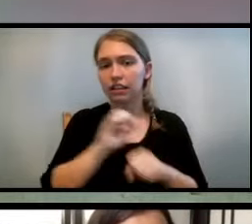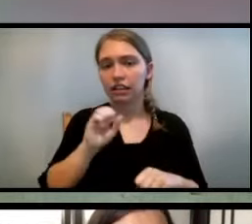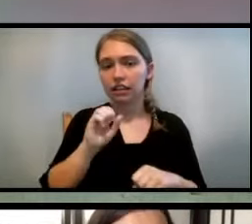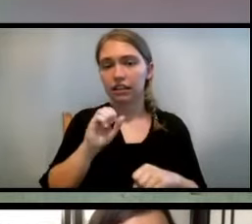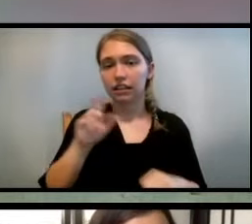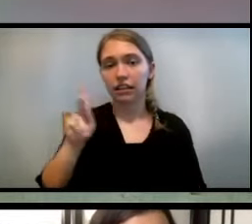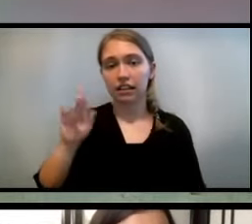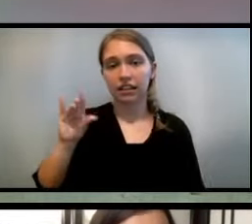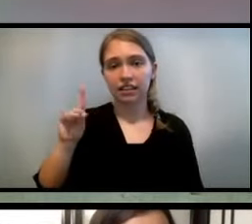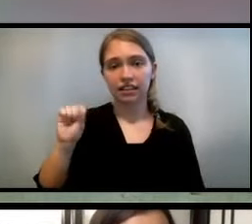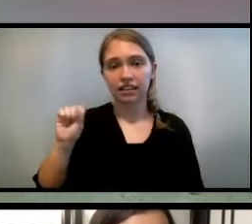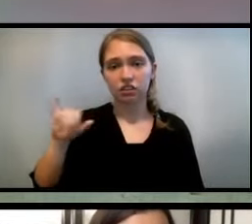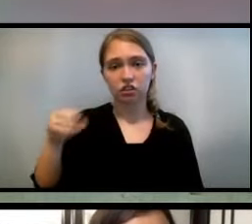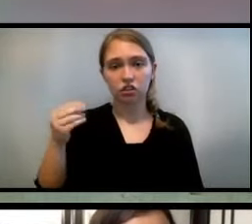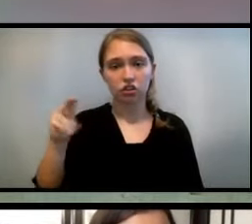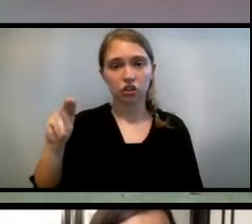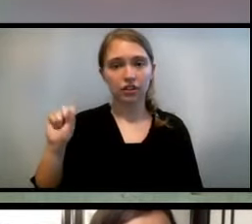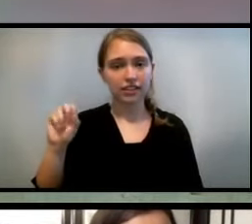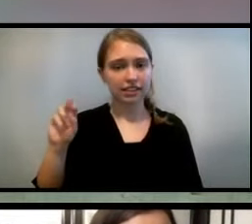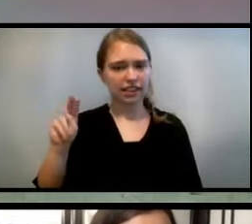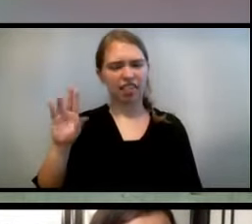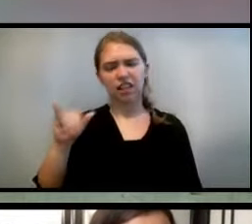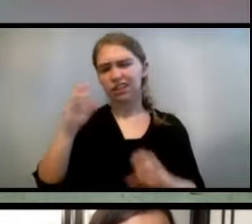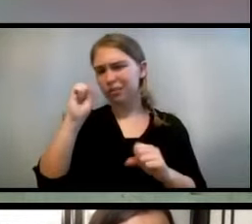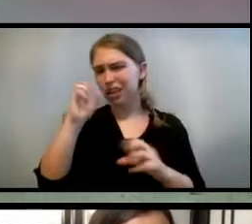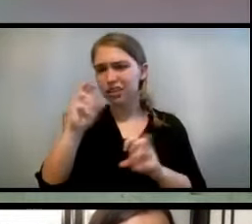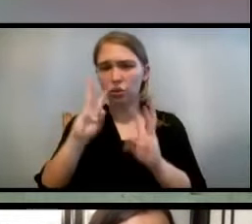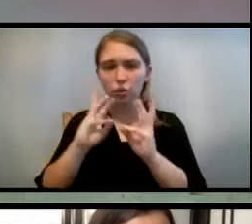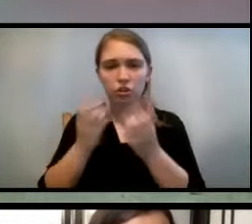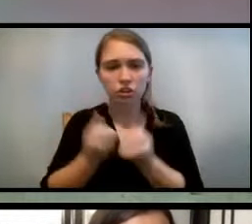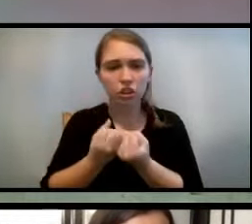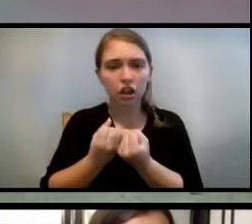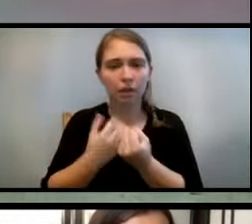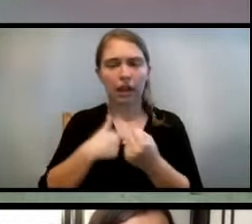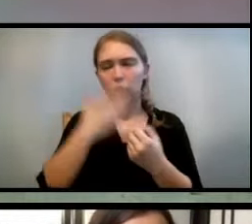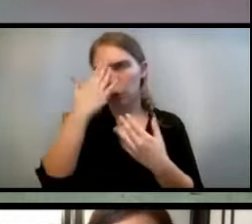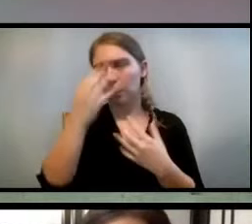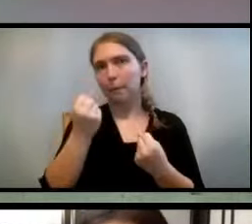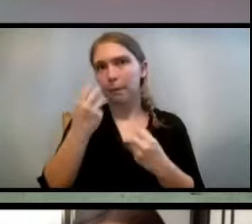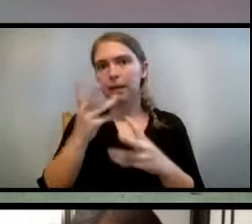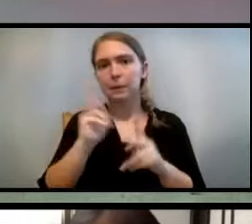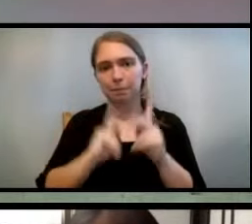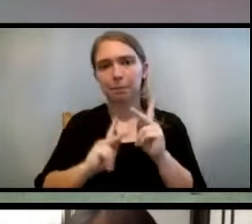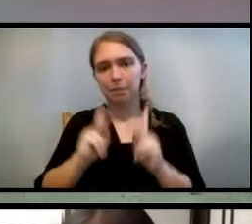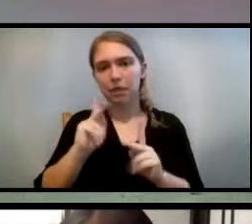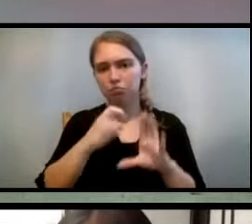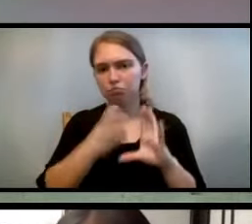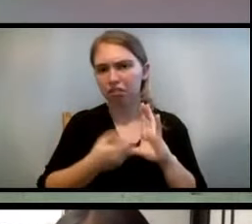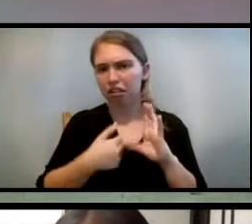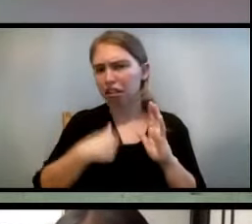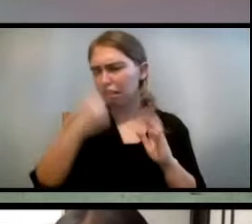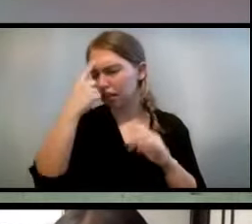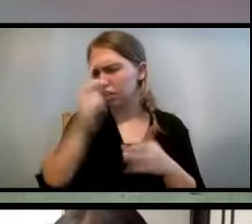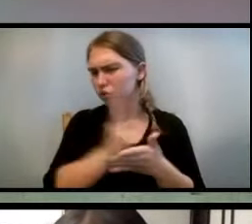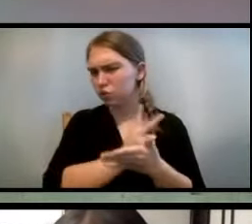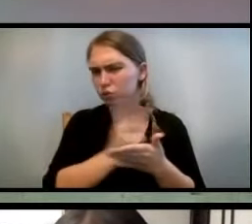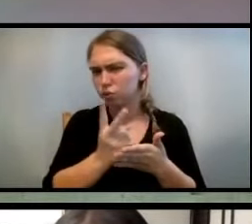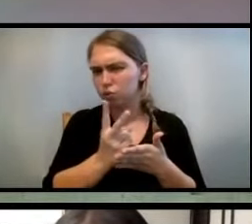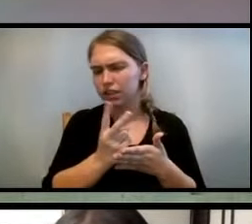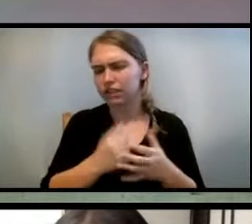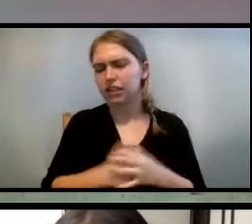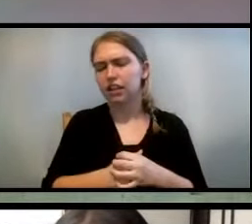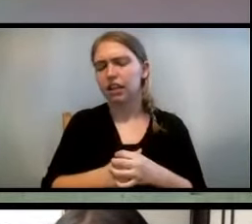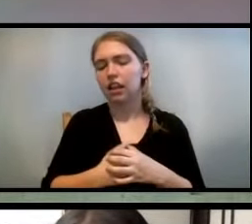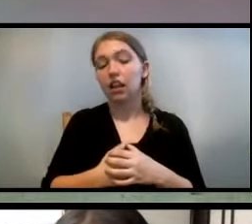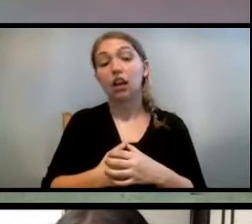wonderful novel workshop that I know so many people who have gone and done it. It's, like, I want to say 2 weeks long. And, you